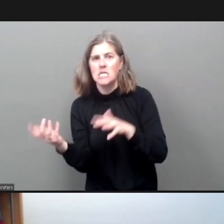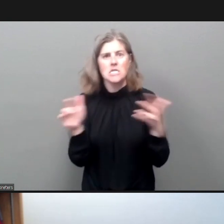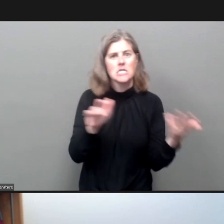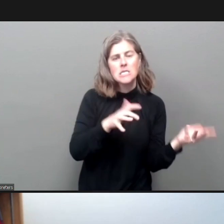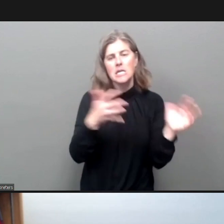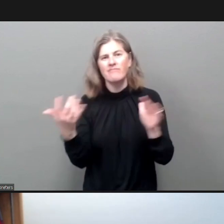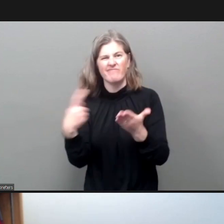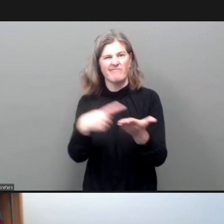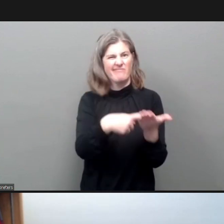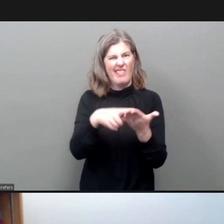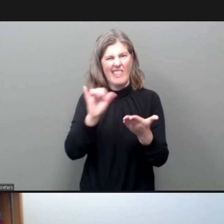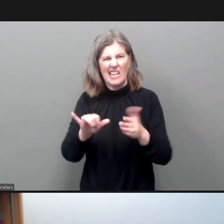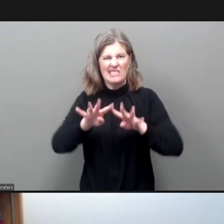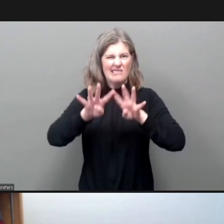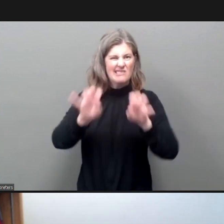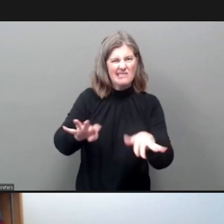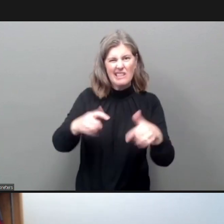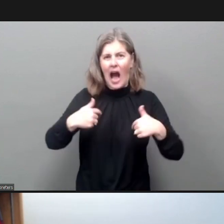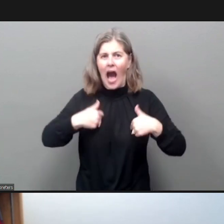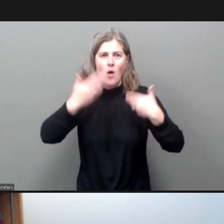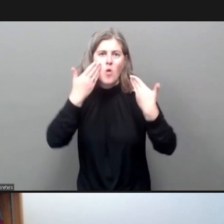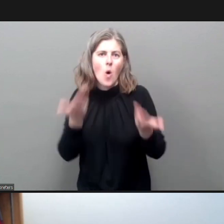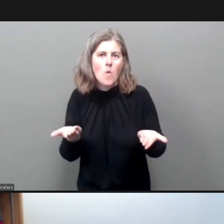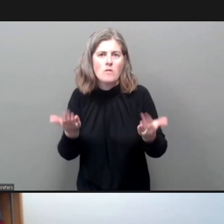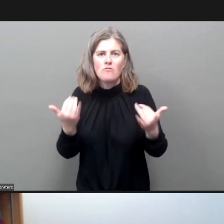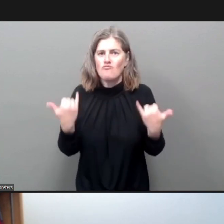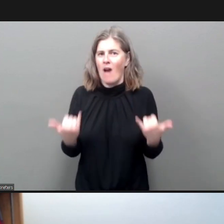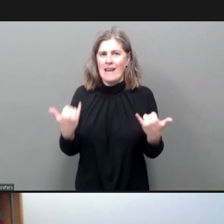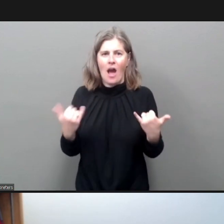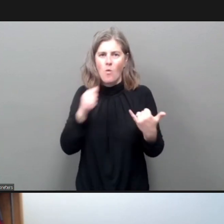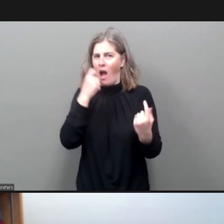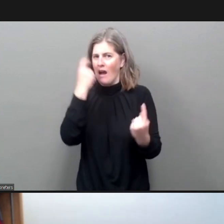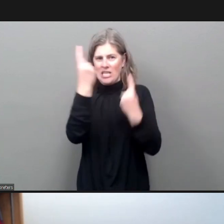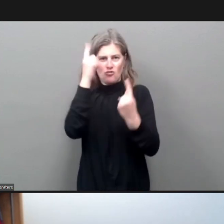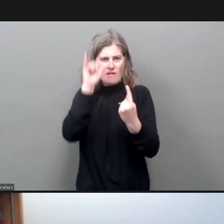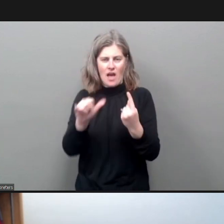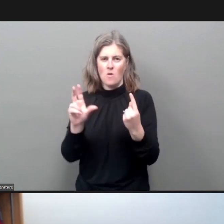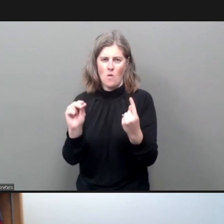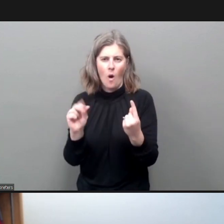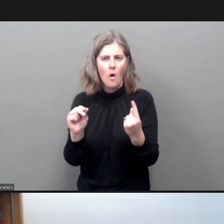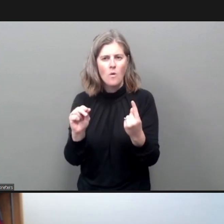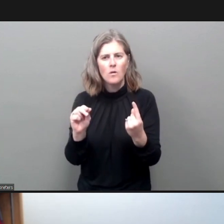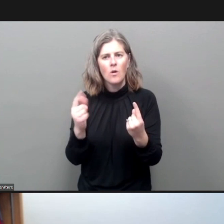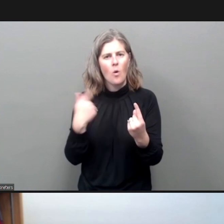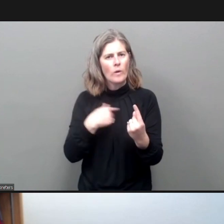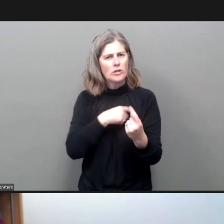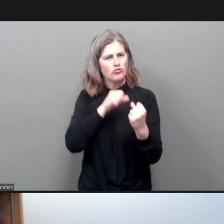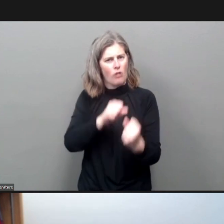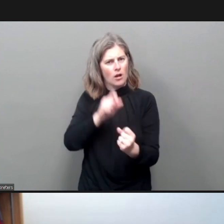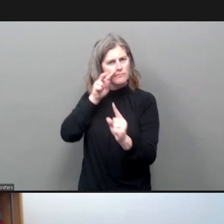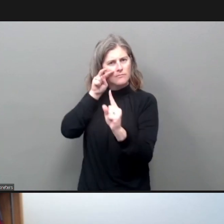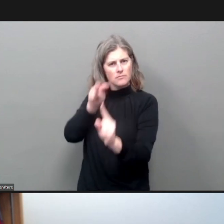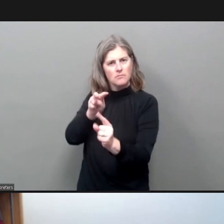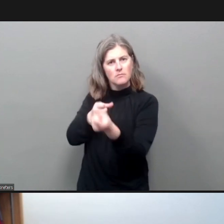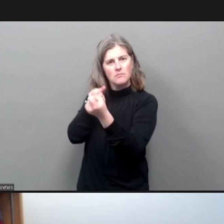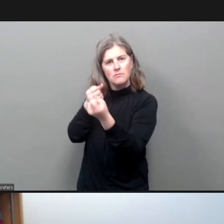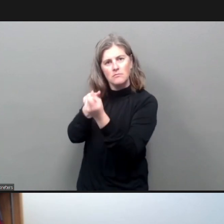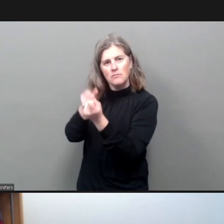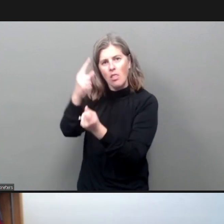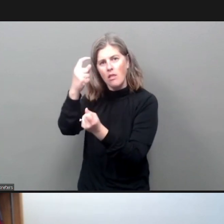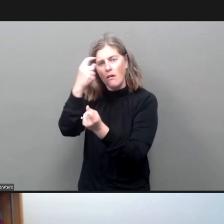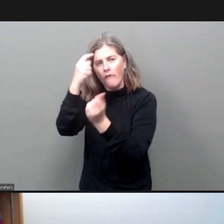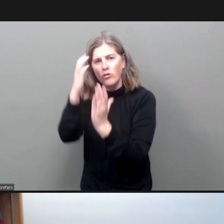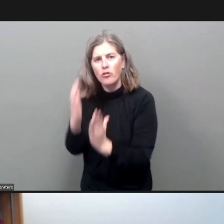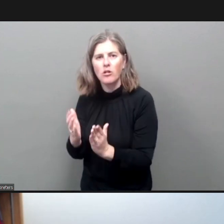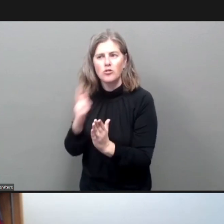unvaccinated do learning at home? Nope, not under consideration. Strong position of the governor and this administration